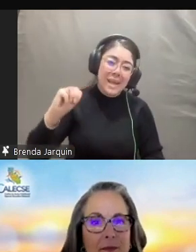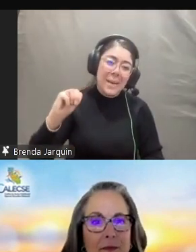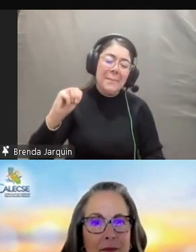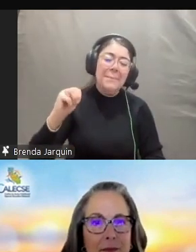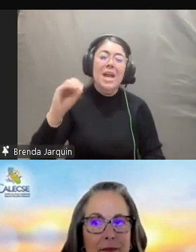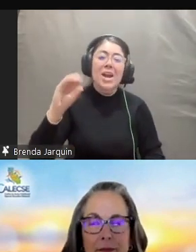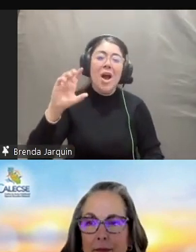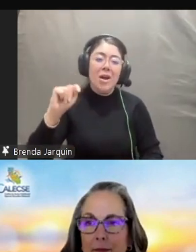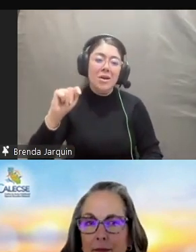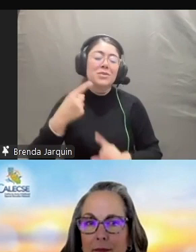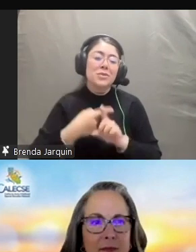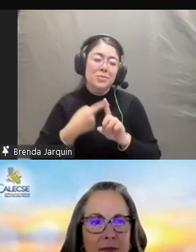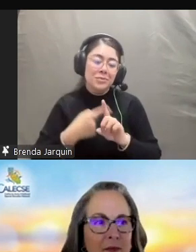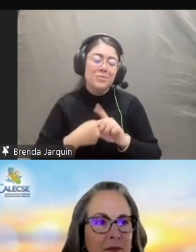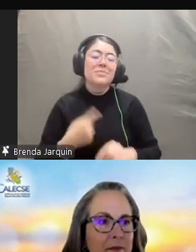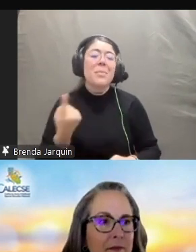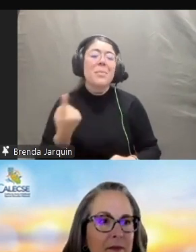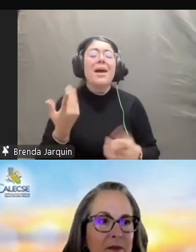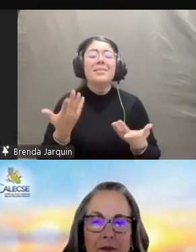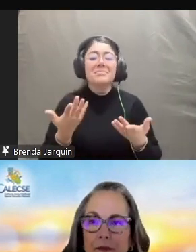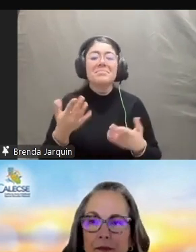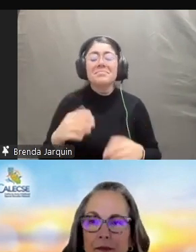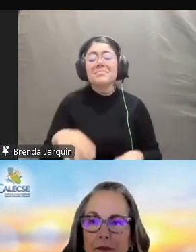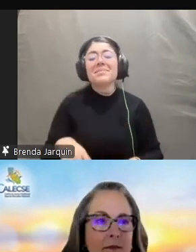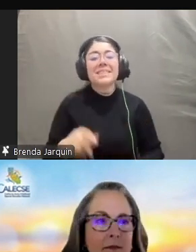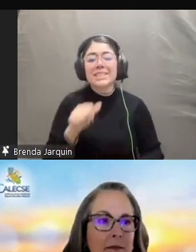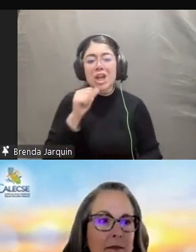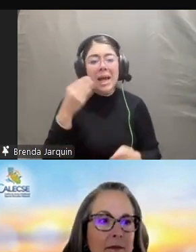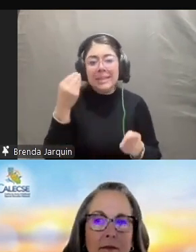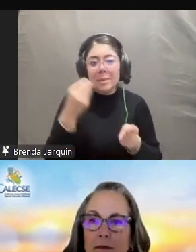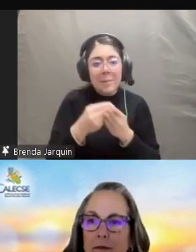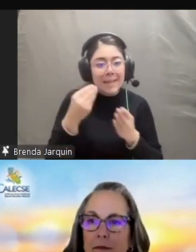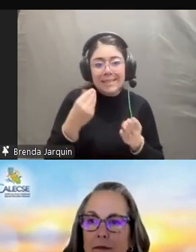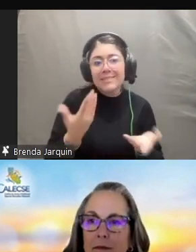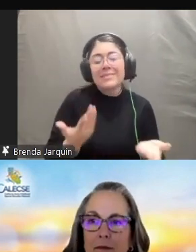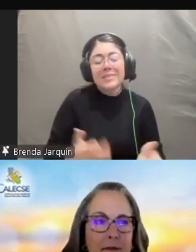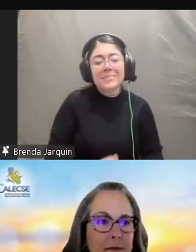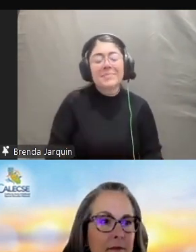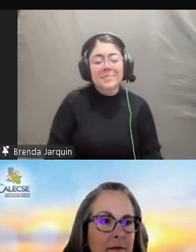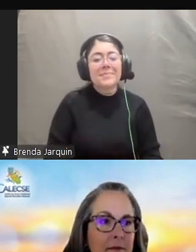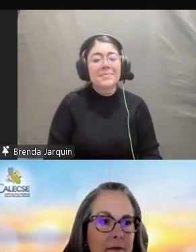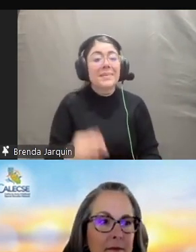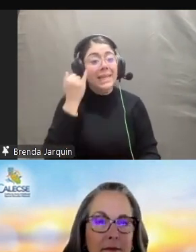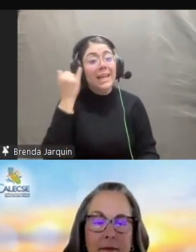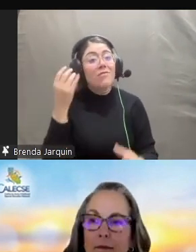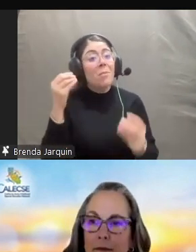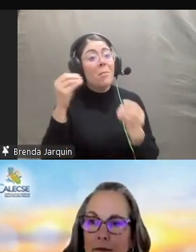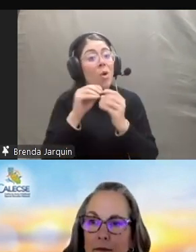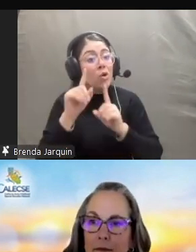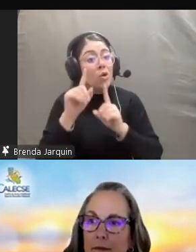reasonably priced, and we just want to be here to help you. So if you have any questions, we'll stay on for a few minutes.